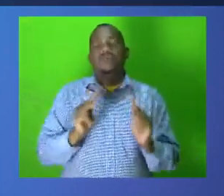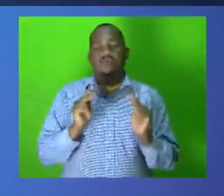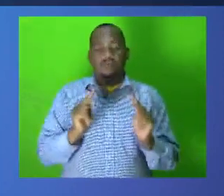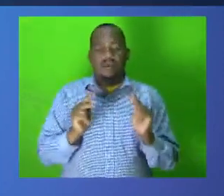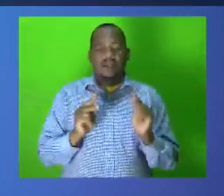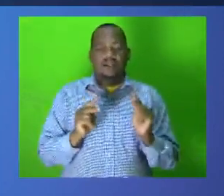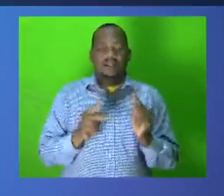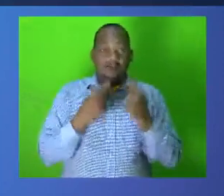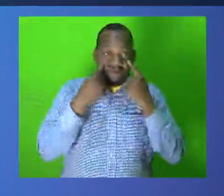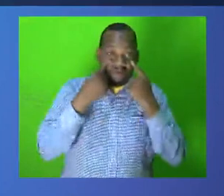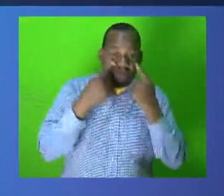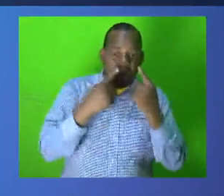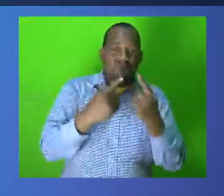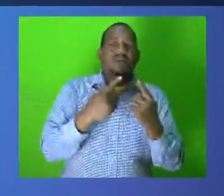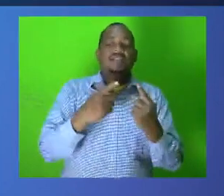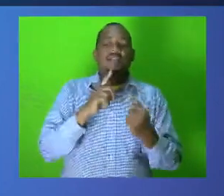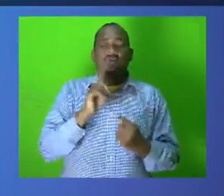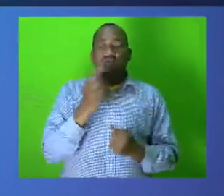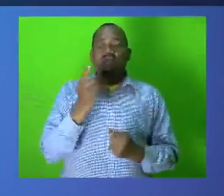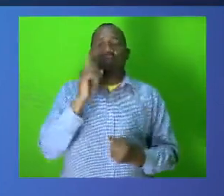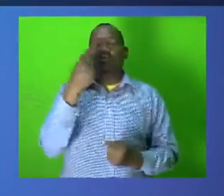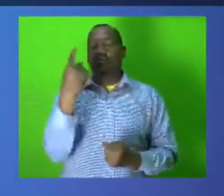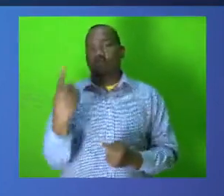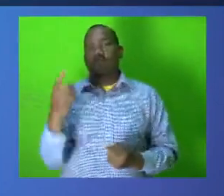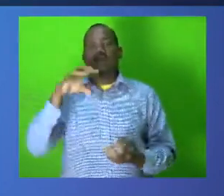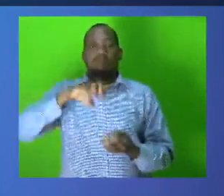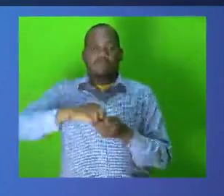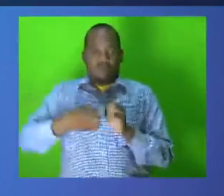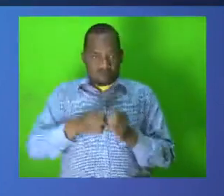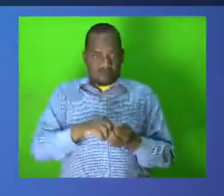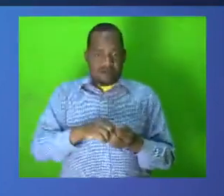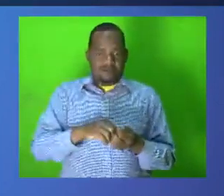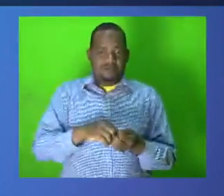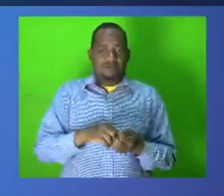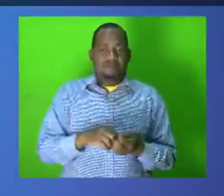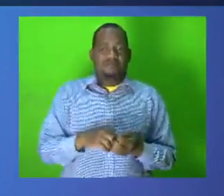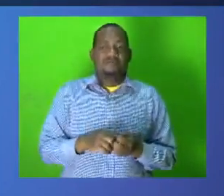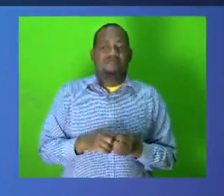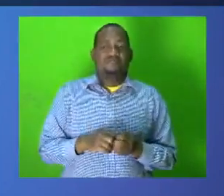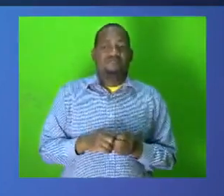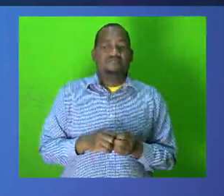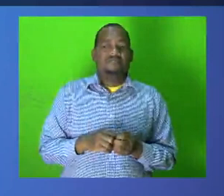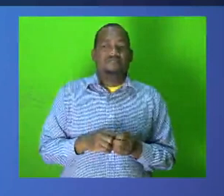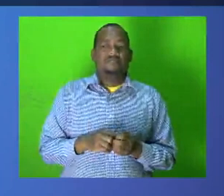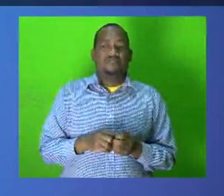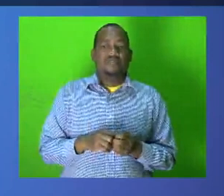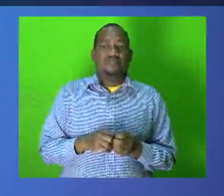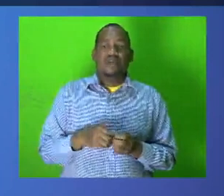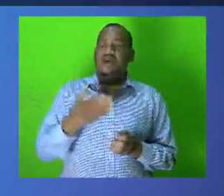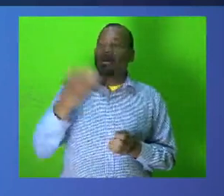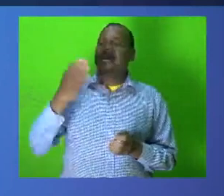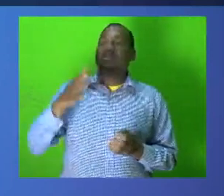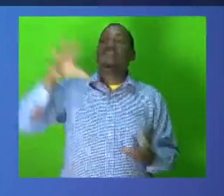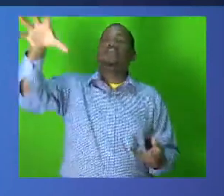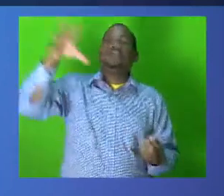than generate several research in the same time. Only can stick on the one problem.